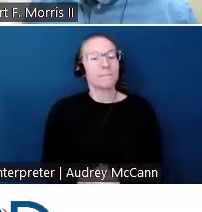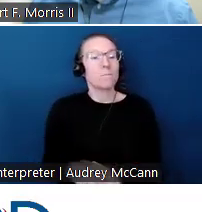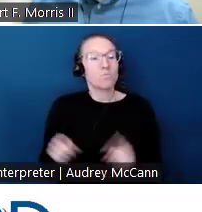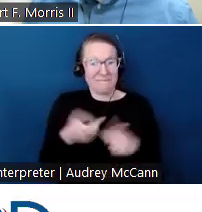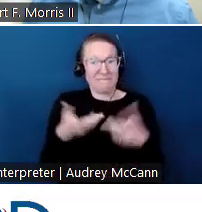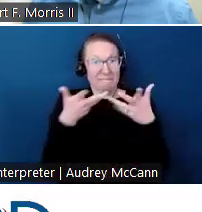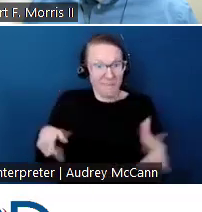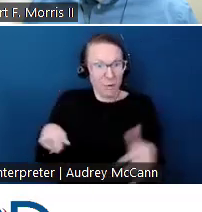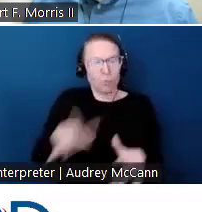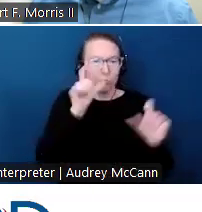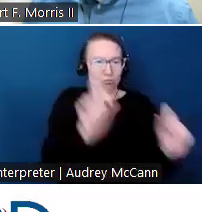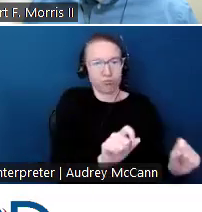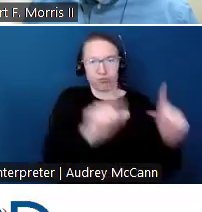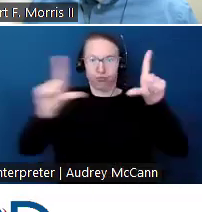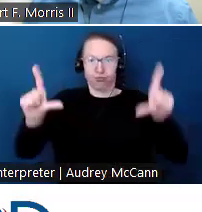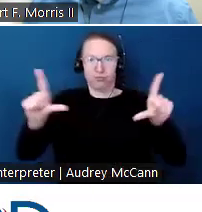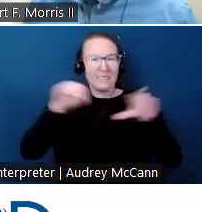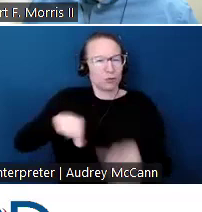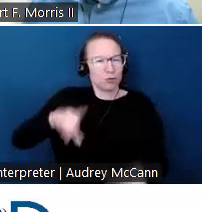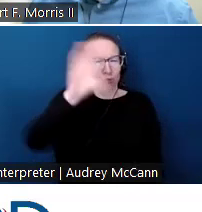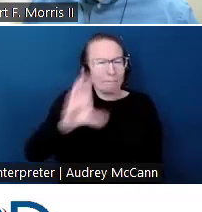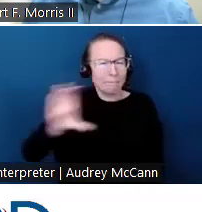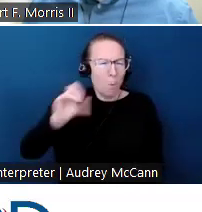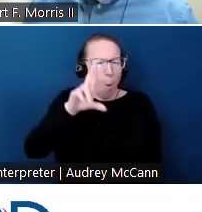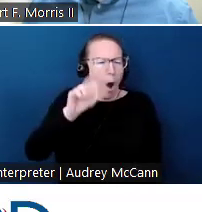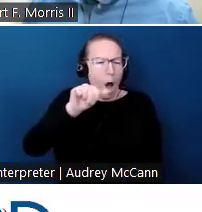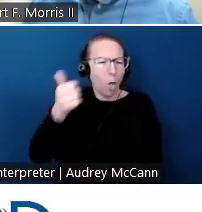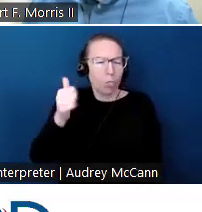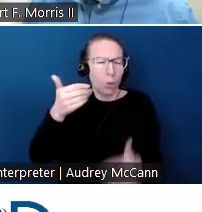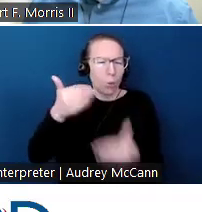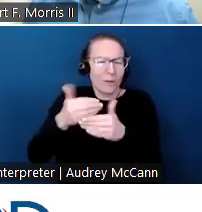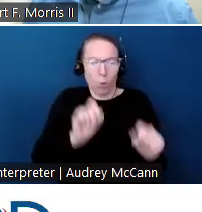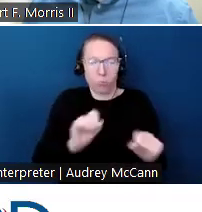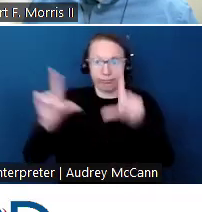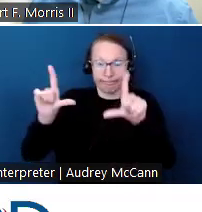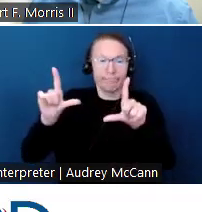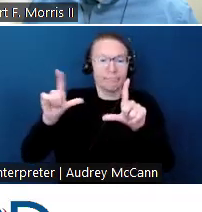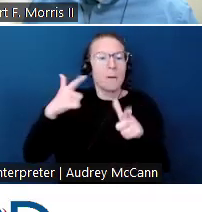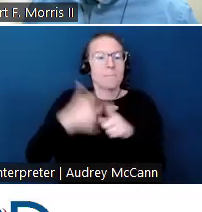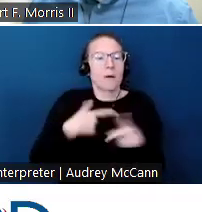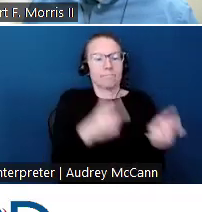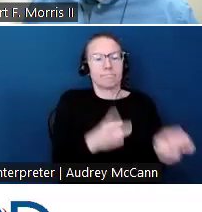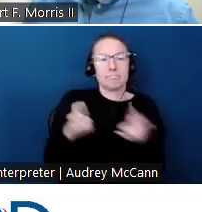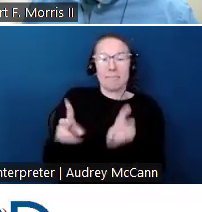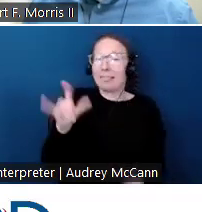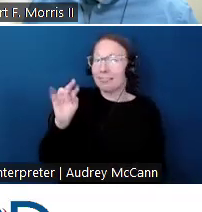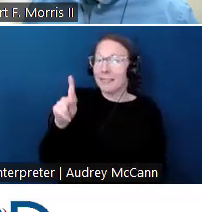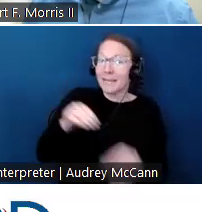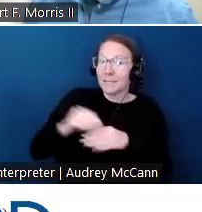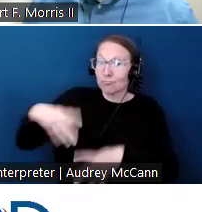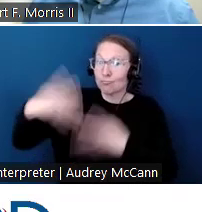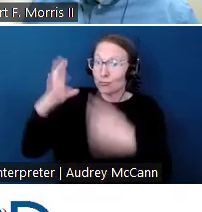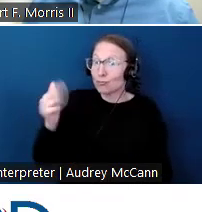pop up in your Zoom window or in a browser on your computer. And we dropped that link in the chat as well, and would greatly